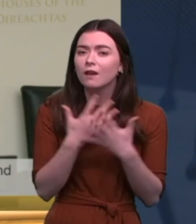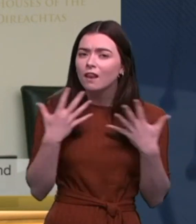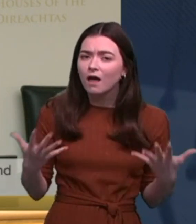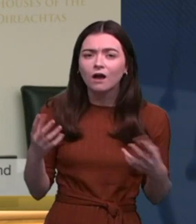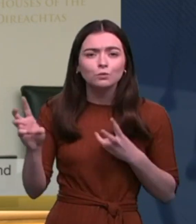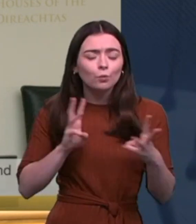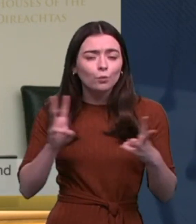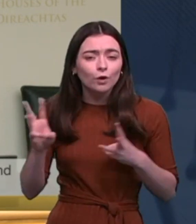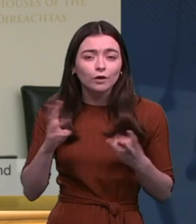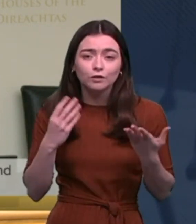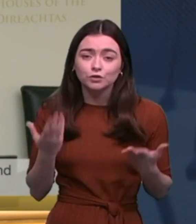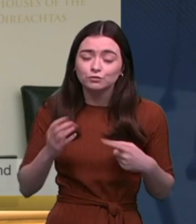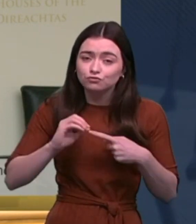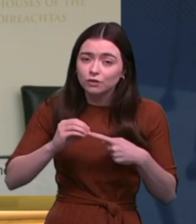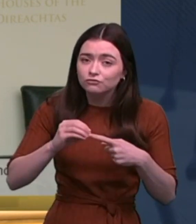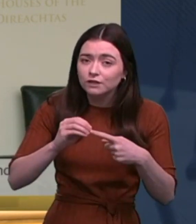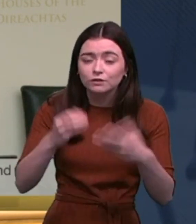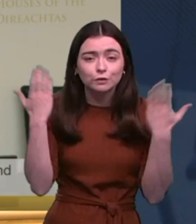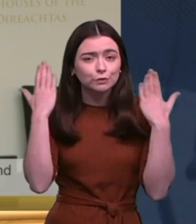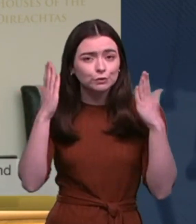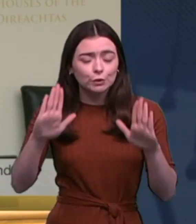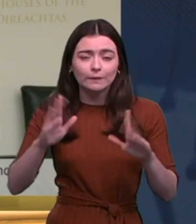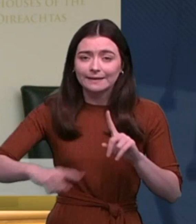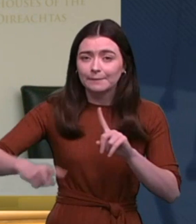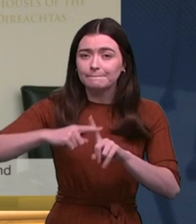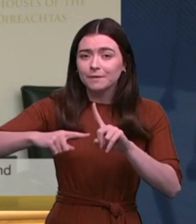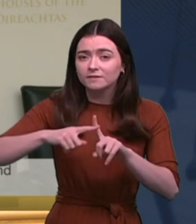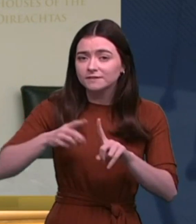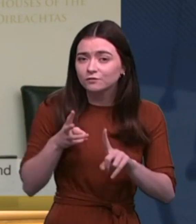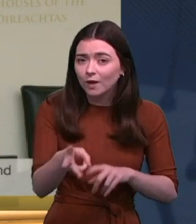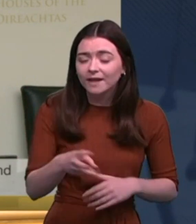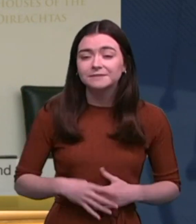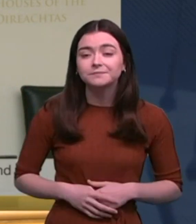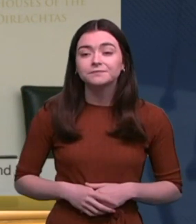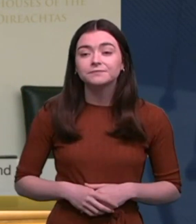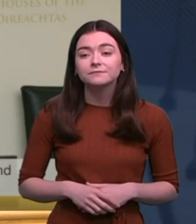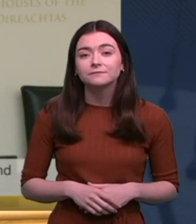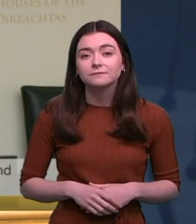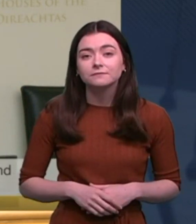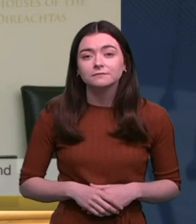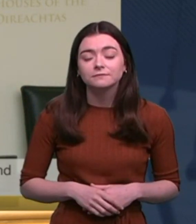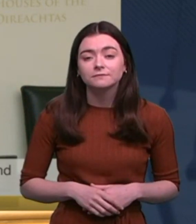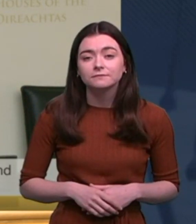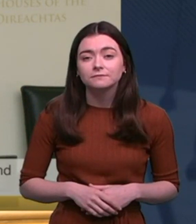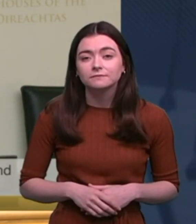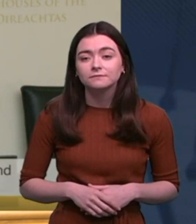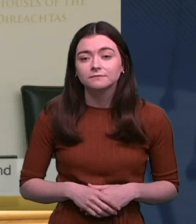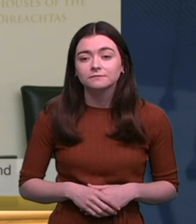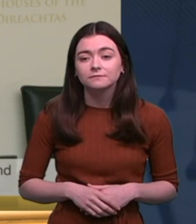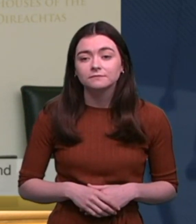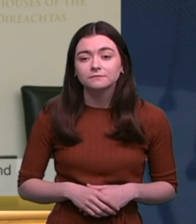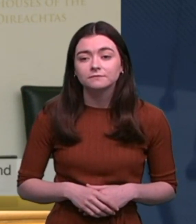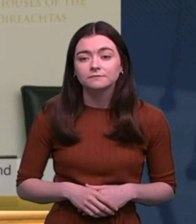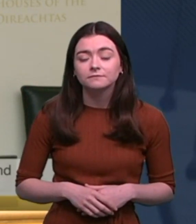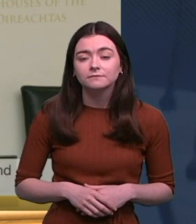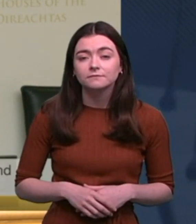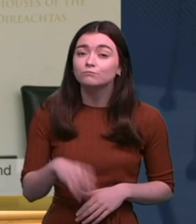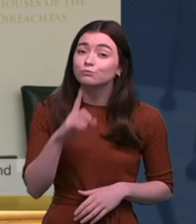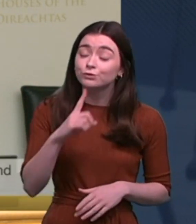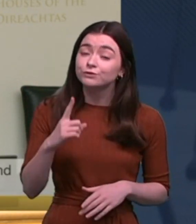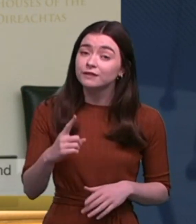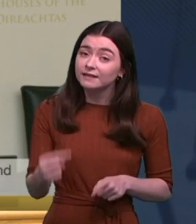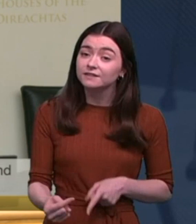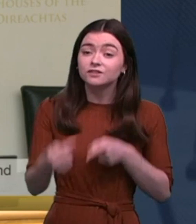work to try and portray that as positively as possible. But there is that is